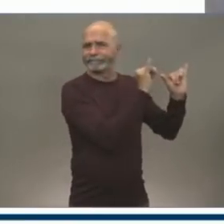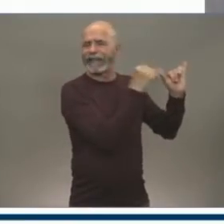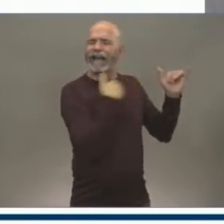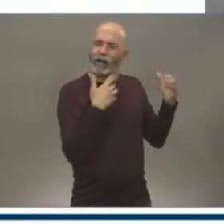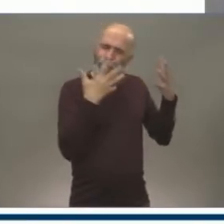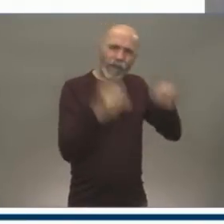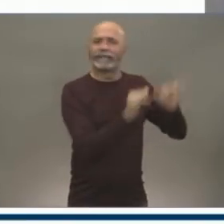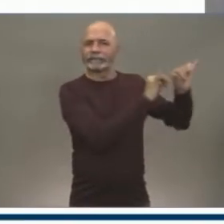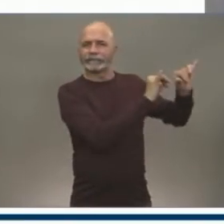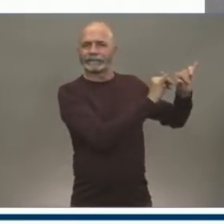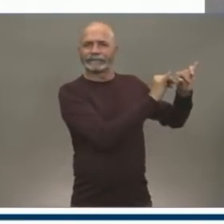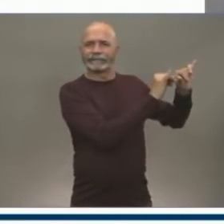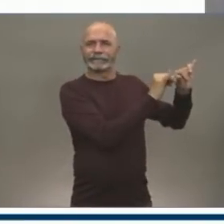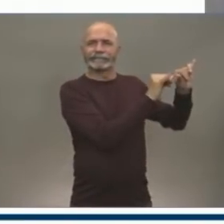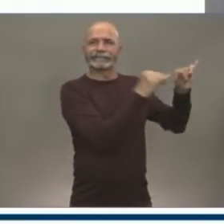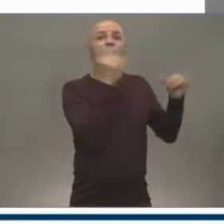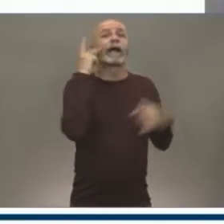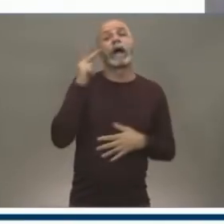sister neighbors